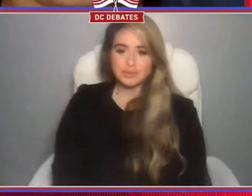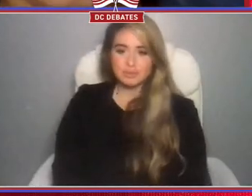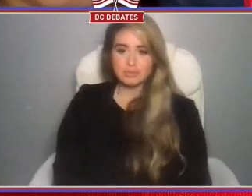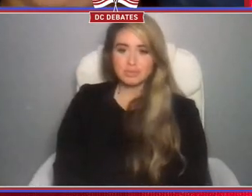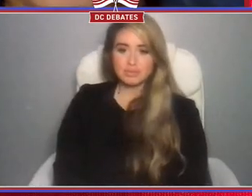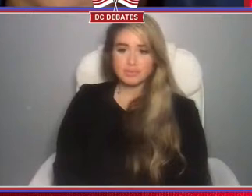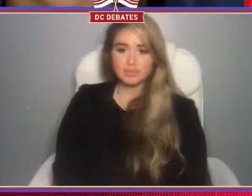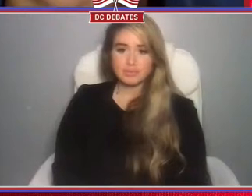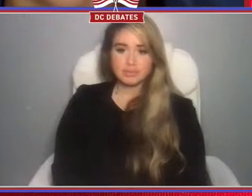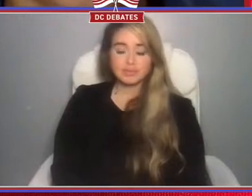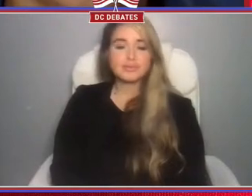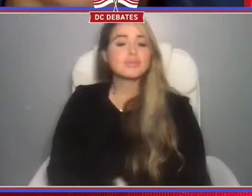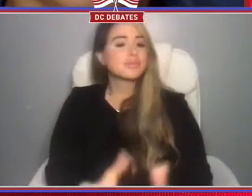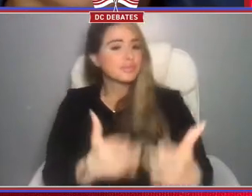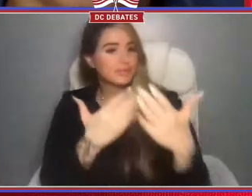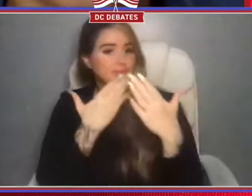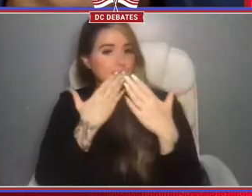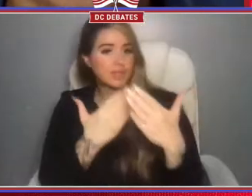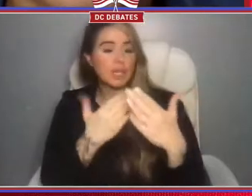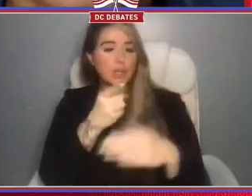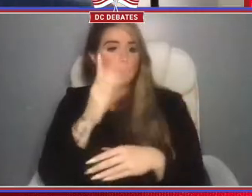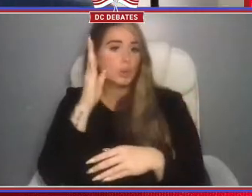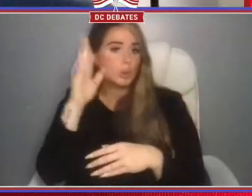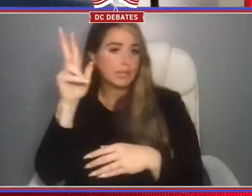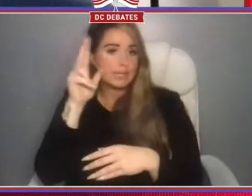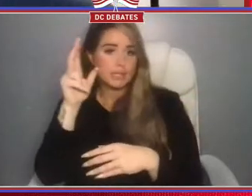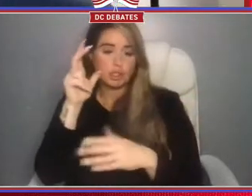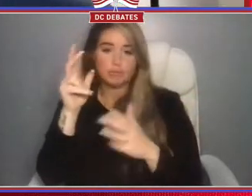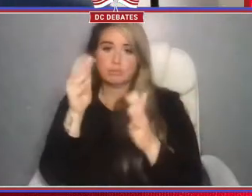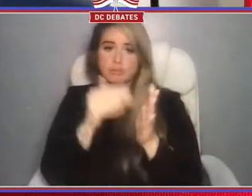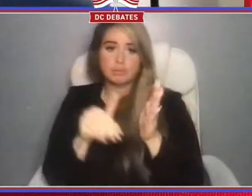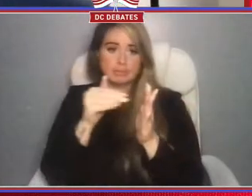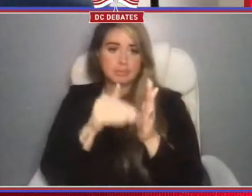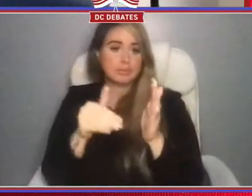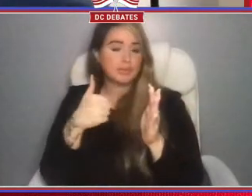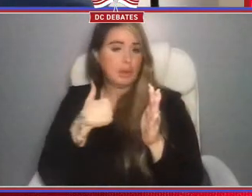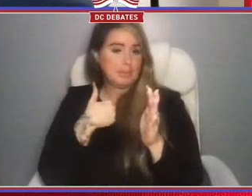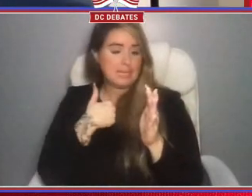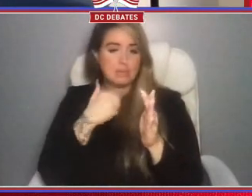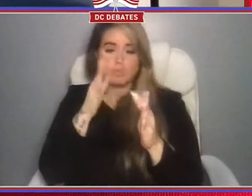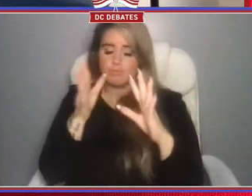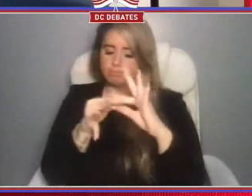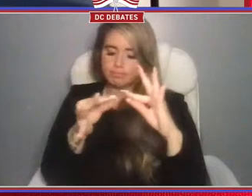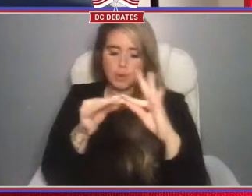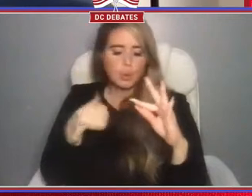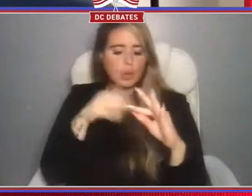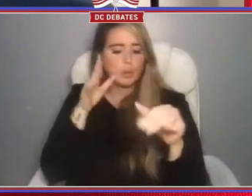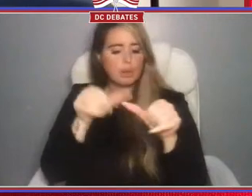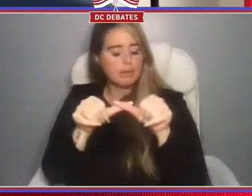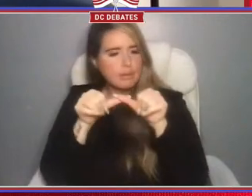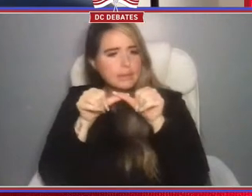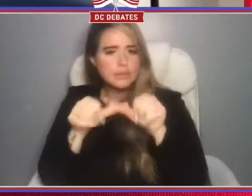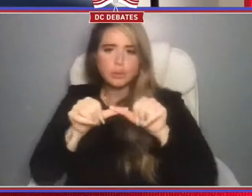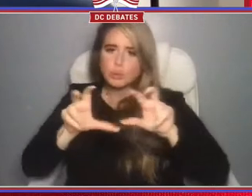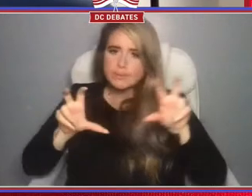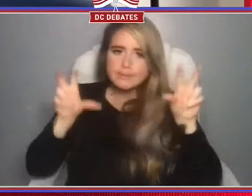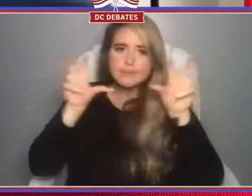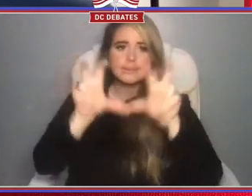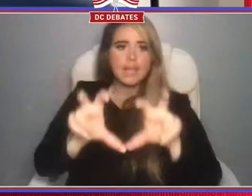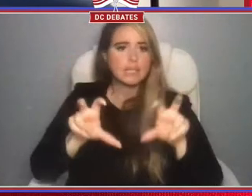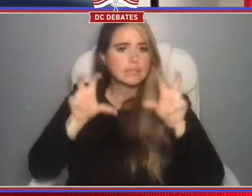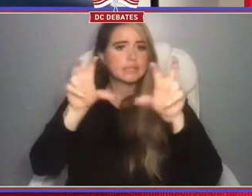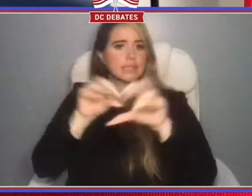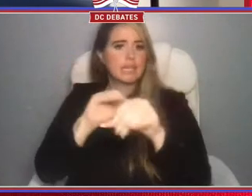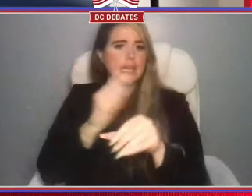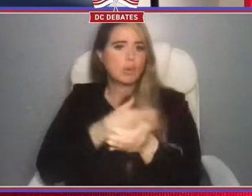Thank you. What you will hear unequivocally from me is that we're going to continue to invest in our students, and we're going to continue